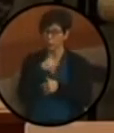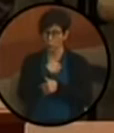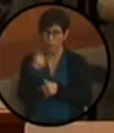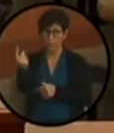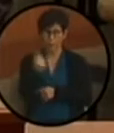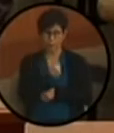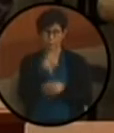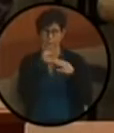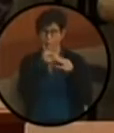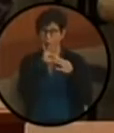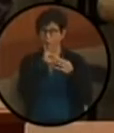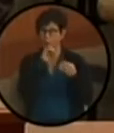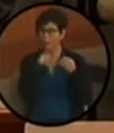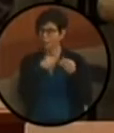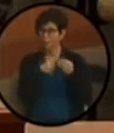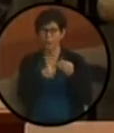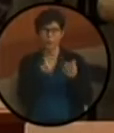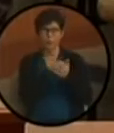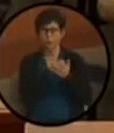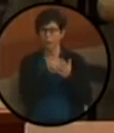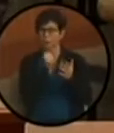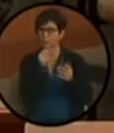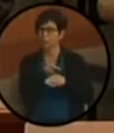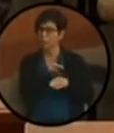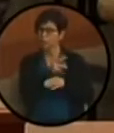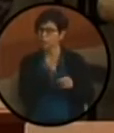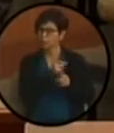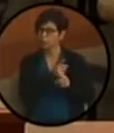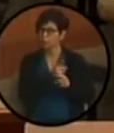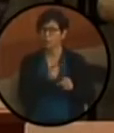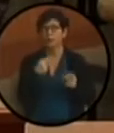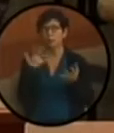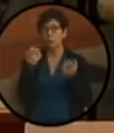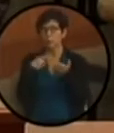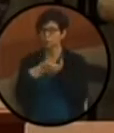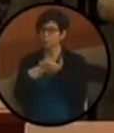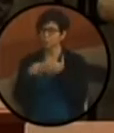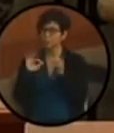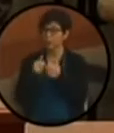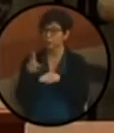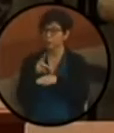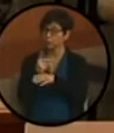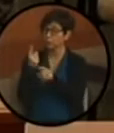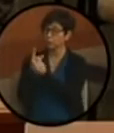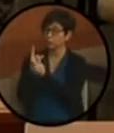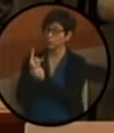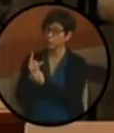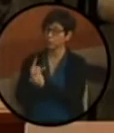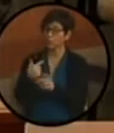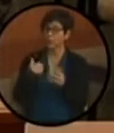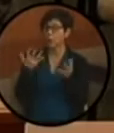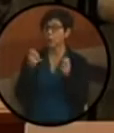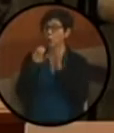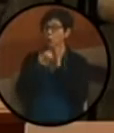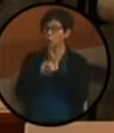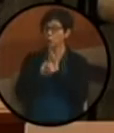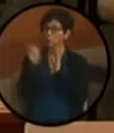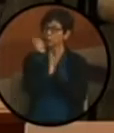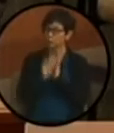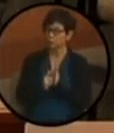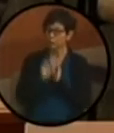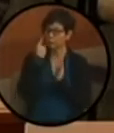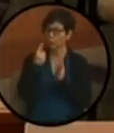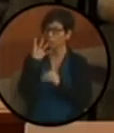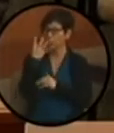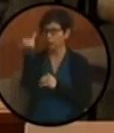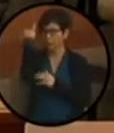asset forfeiture in Columbia and are glad to be here to discuss a sensible way forward. We asked for an ordinance to be drafted based on the following four ideas. Any